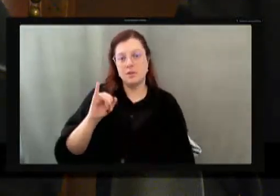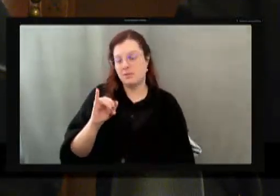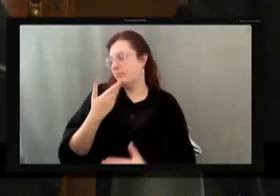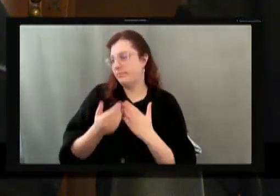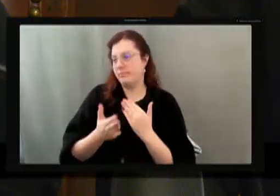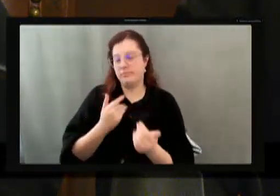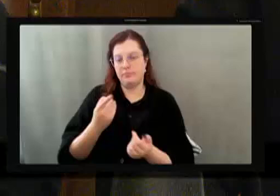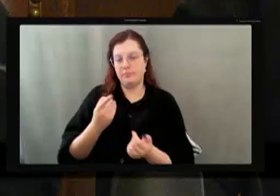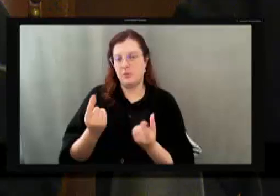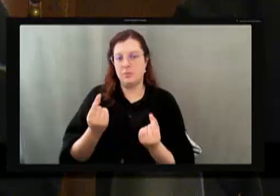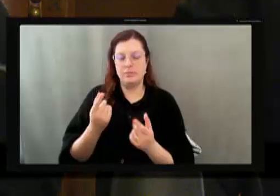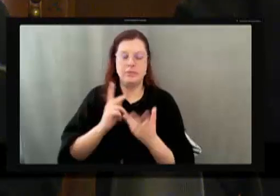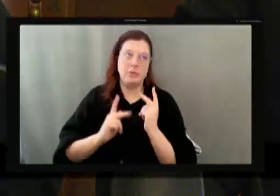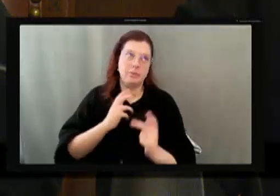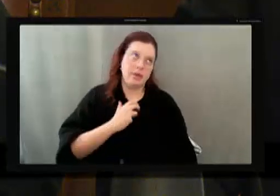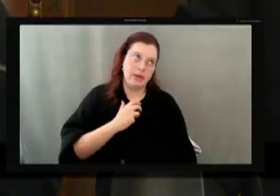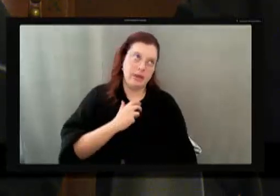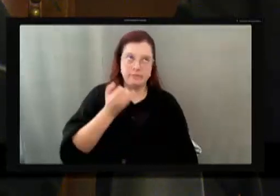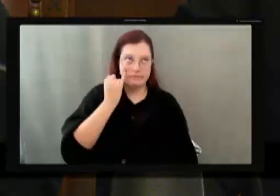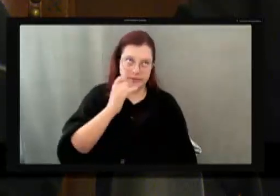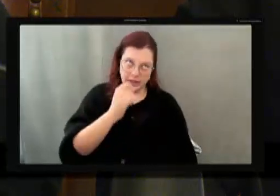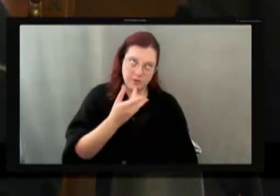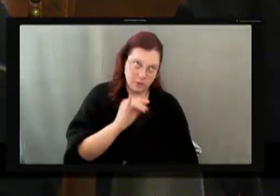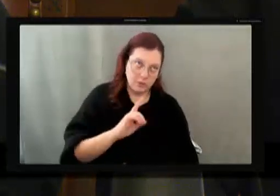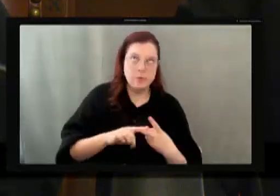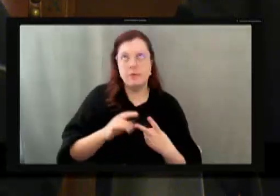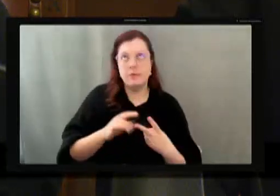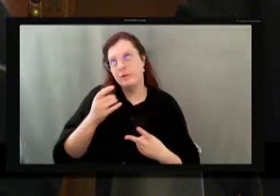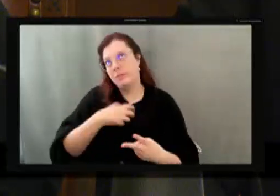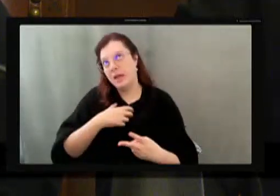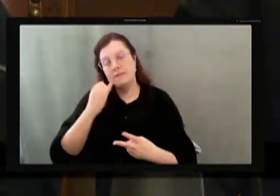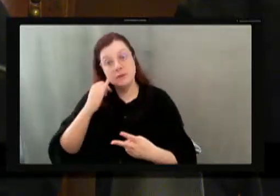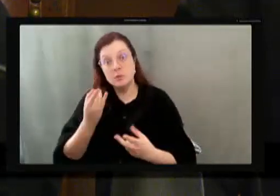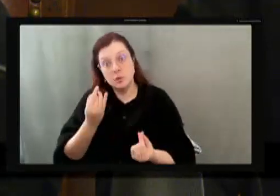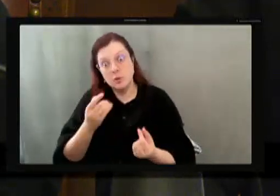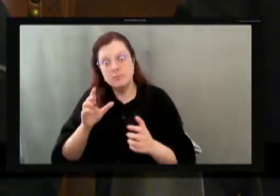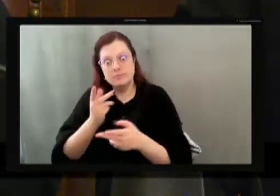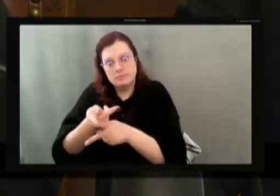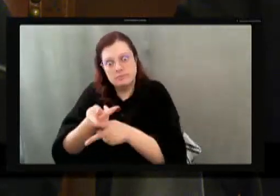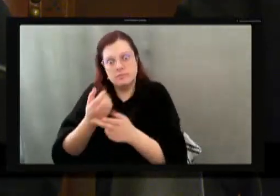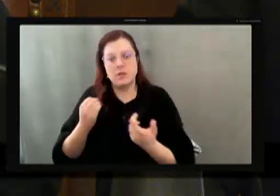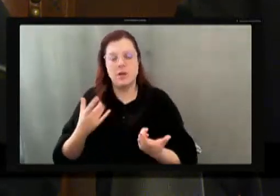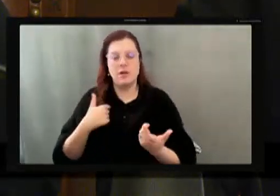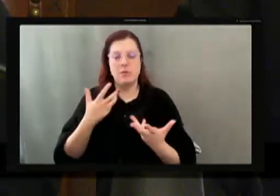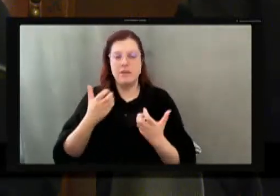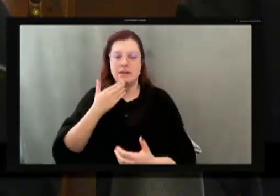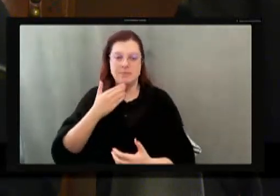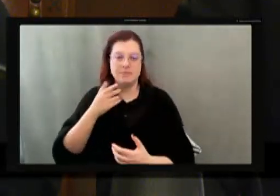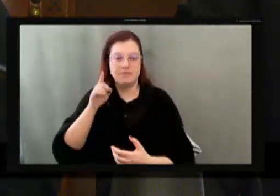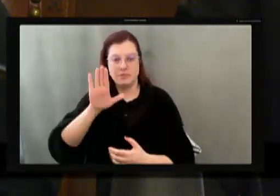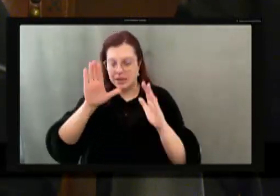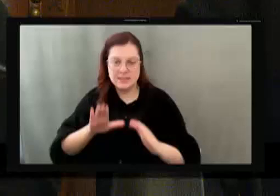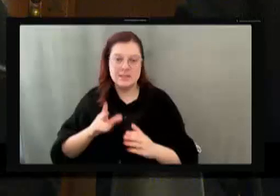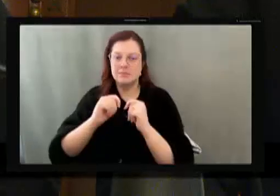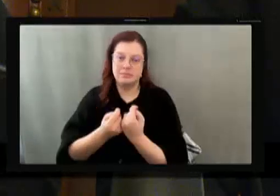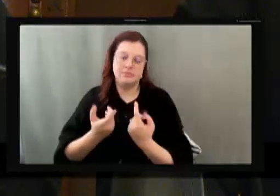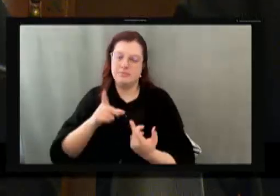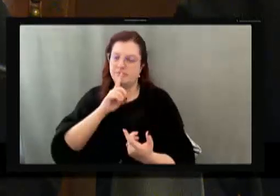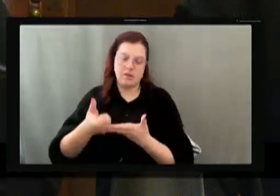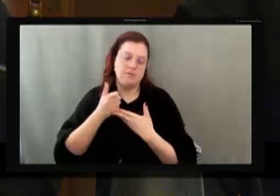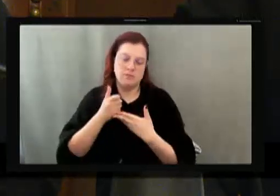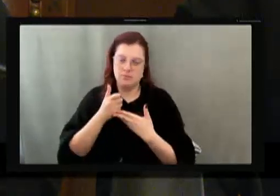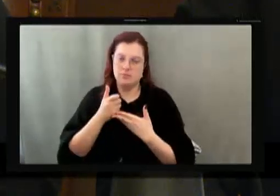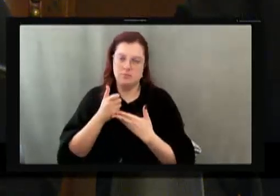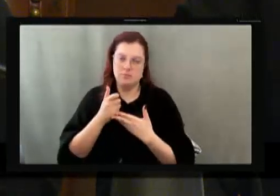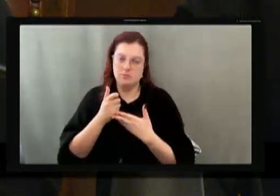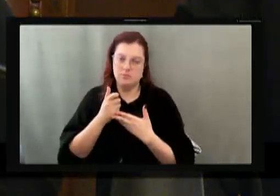something, people complain if you do something. And so I just want to say thank you to you and your amazing team for, they've been very helpful to a lot of things